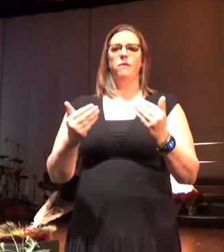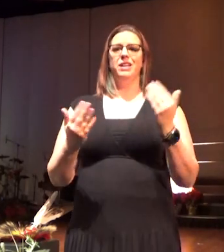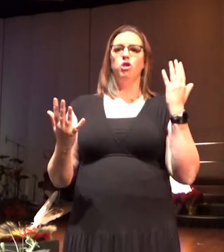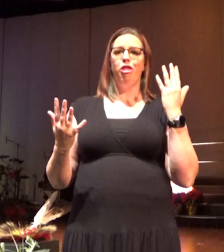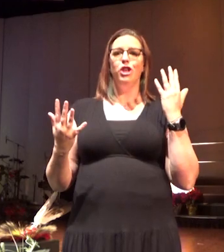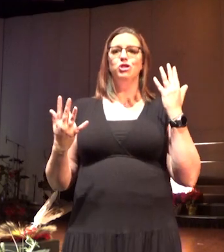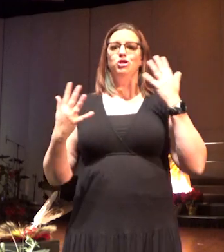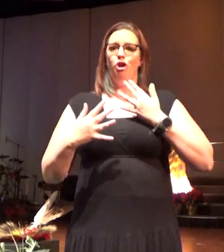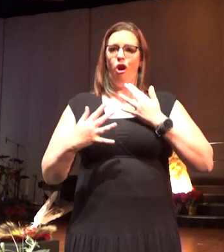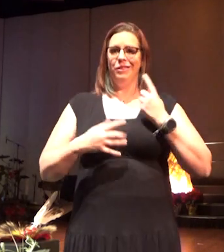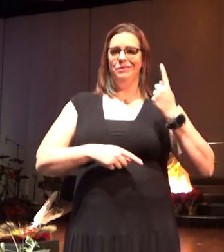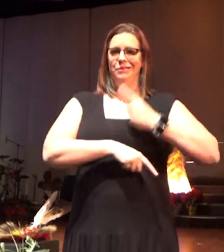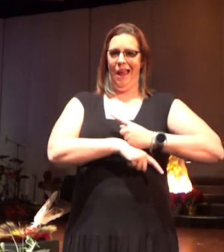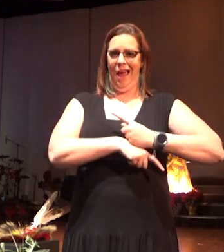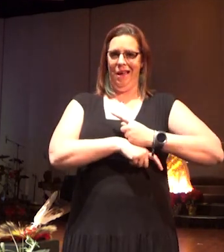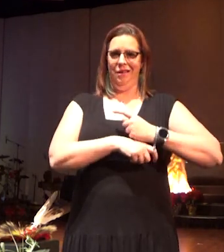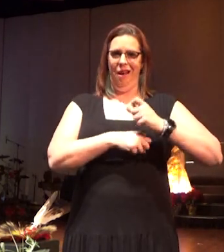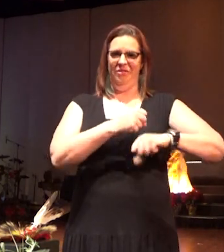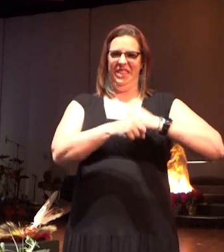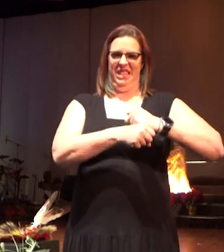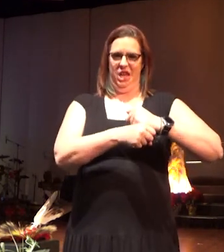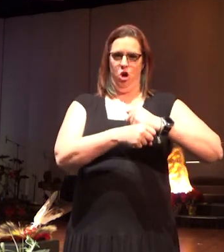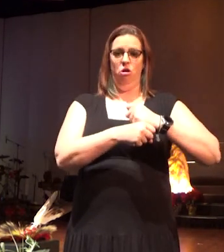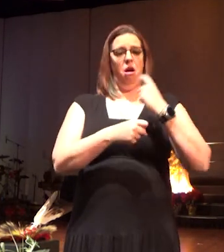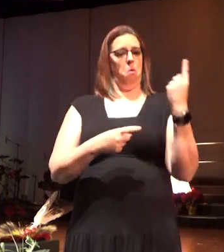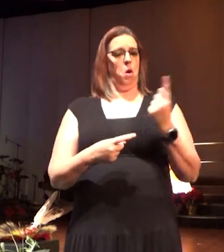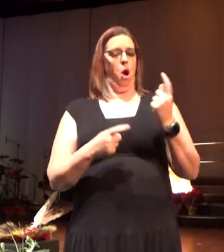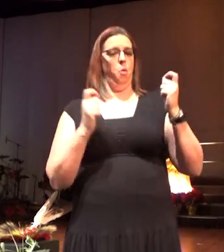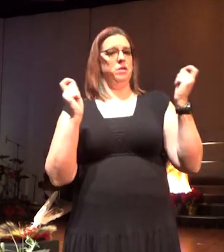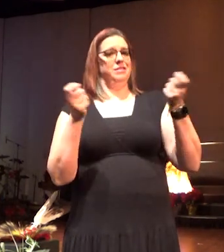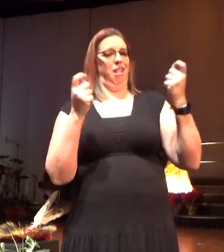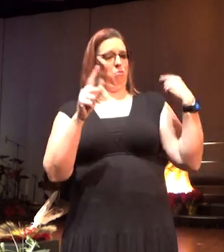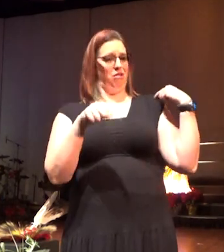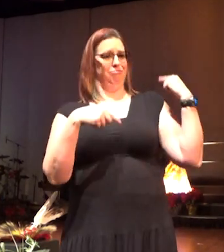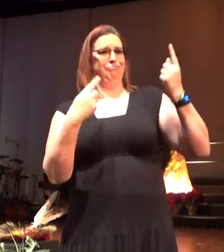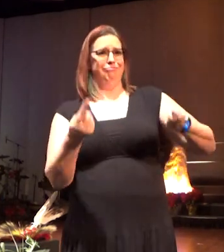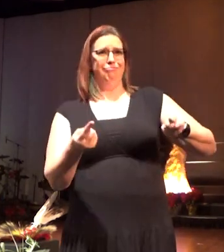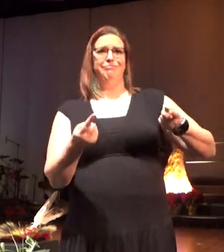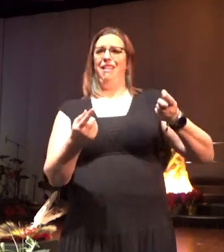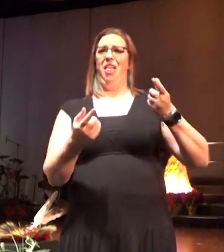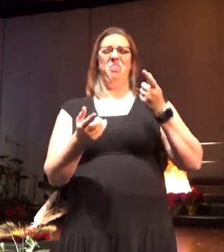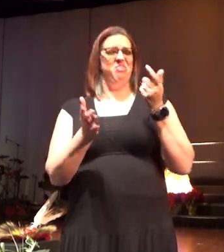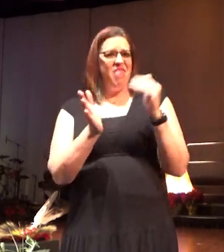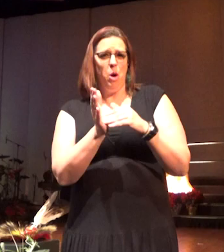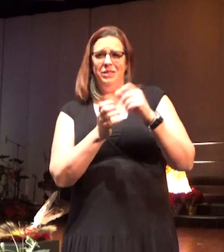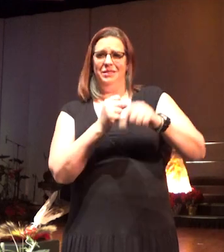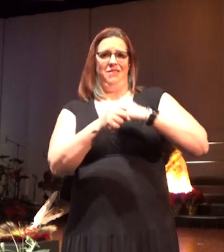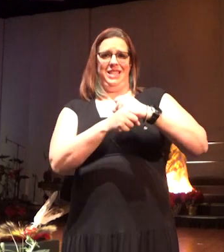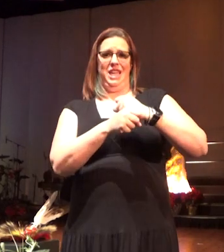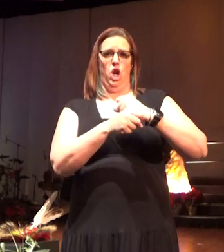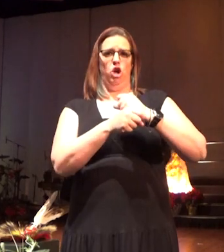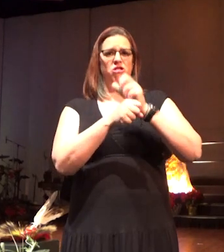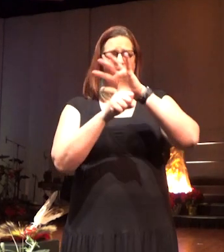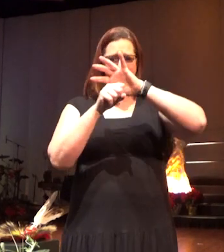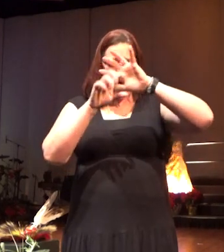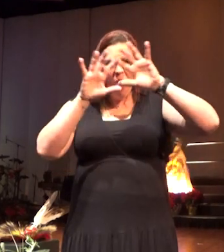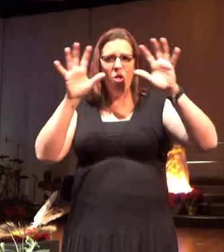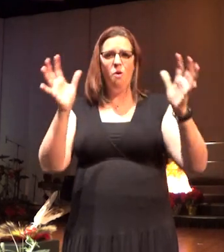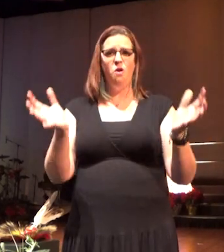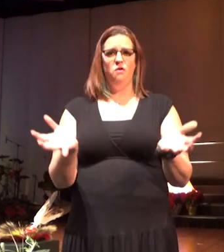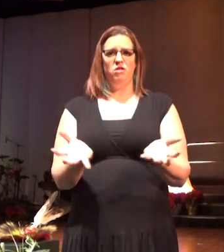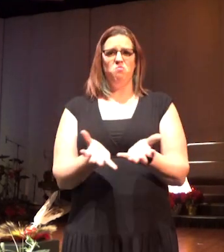day of the year. And it has always been celebrated in such incredible ways for thousands of years all over the